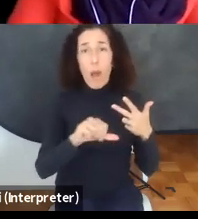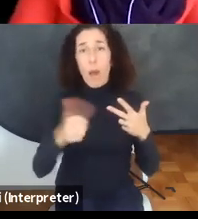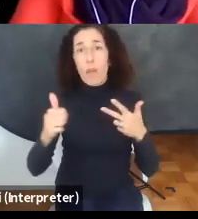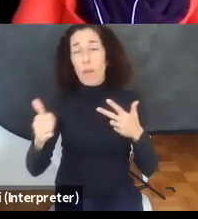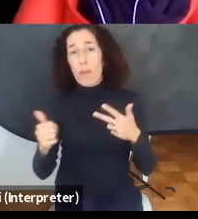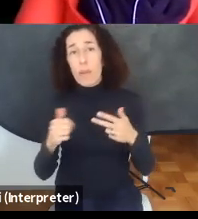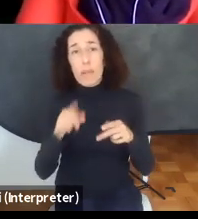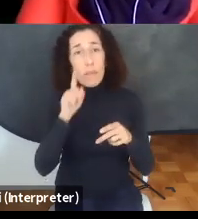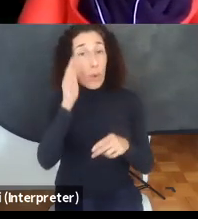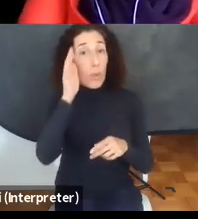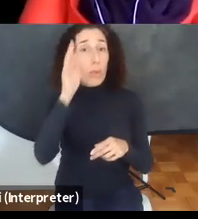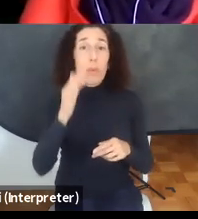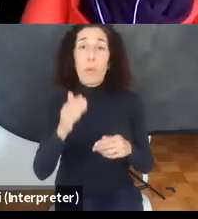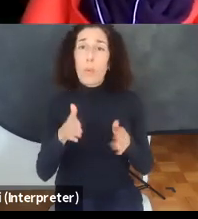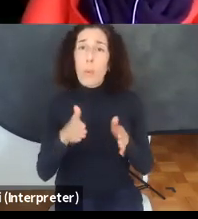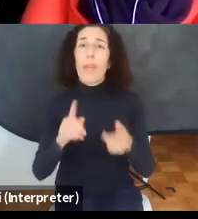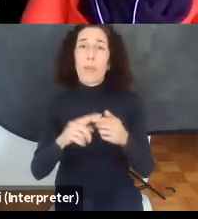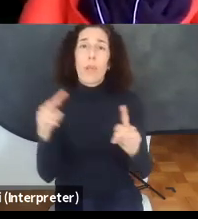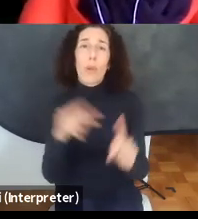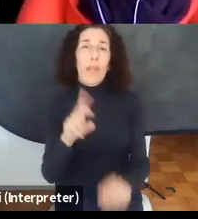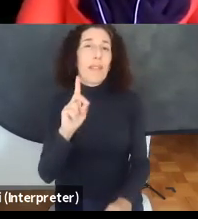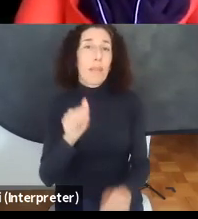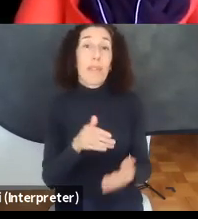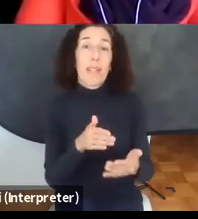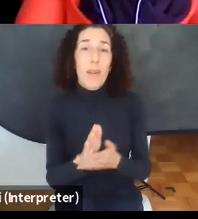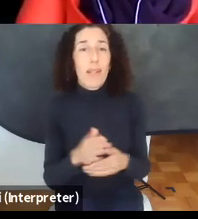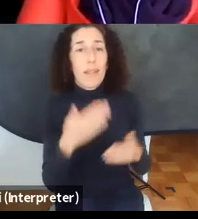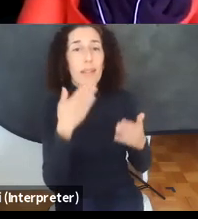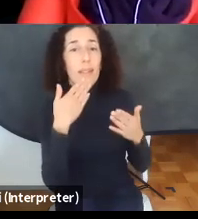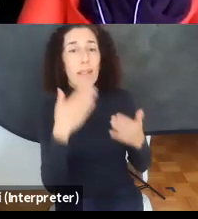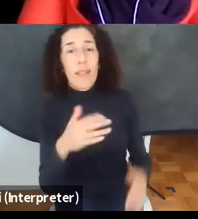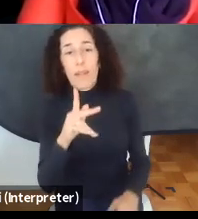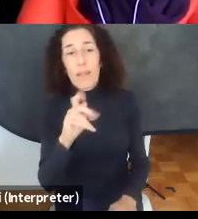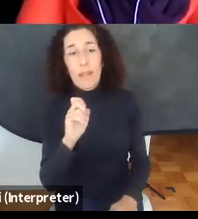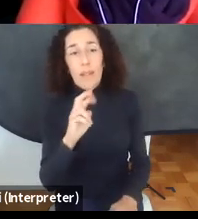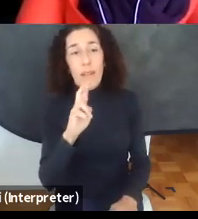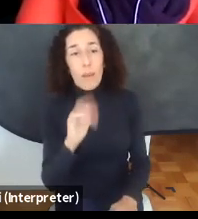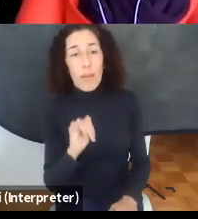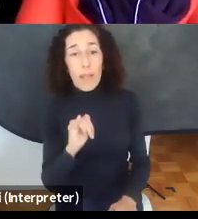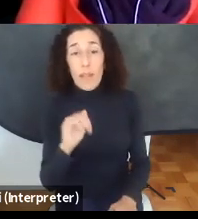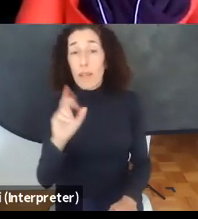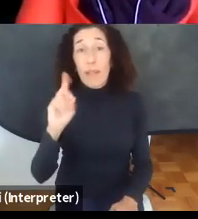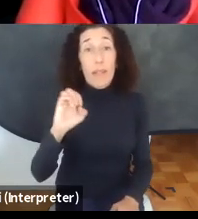about disability rights. Thank you, Carrie. Deepa, the same question for you.